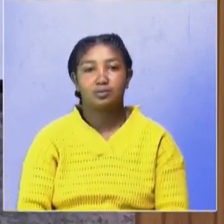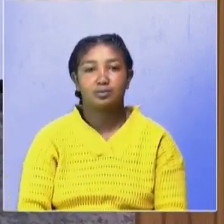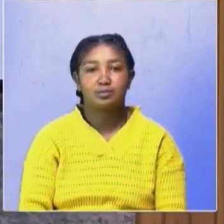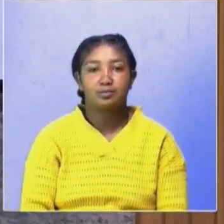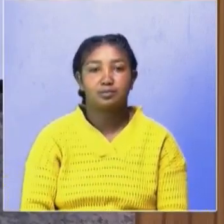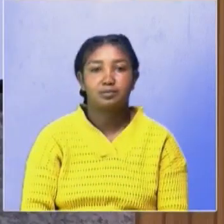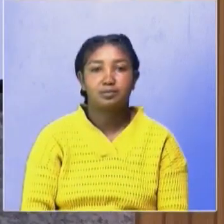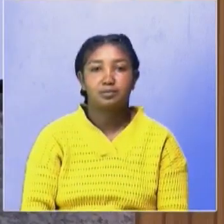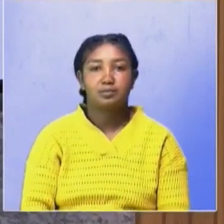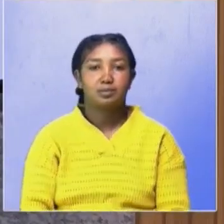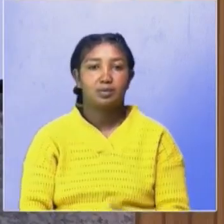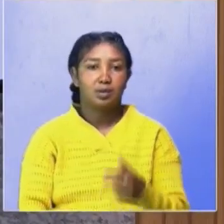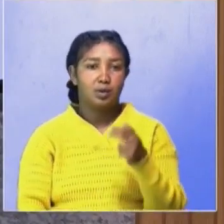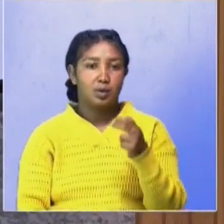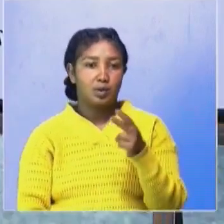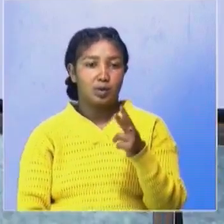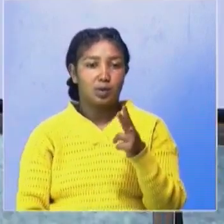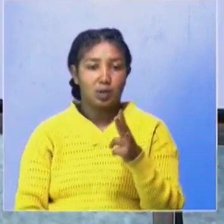Rule number